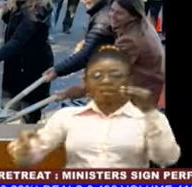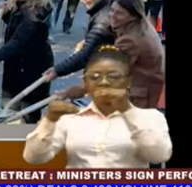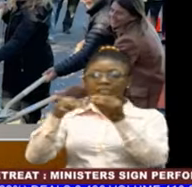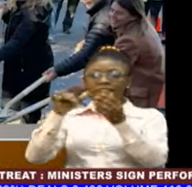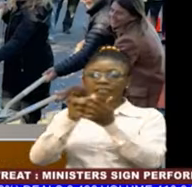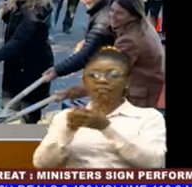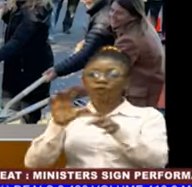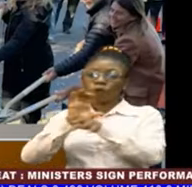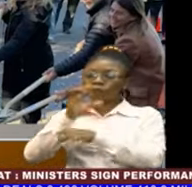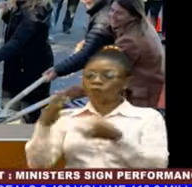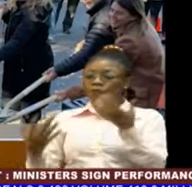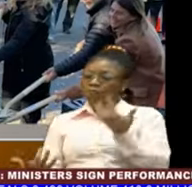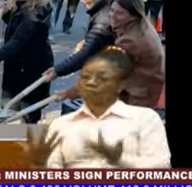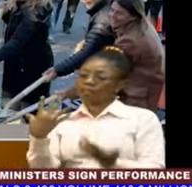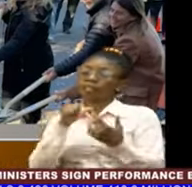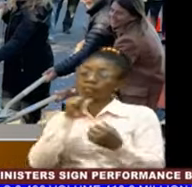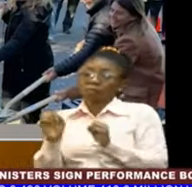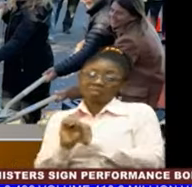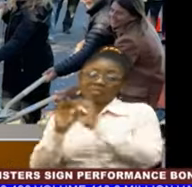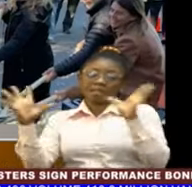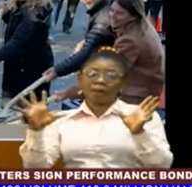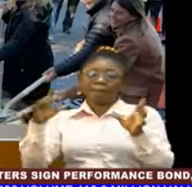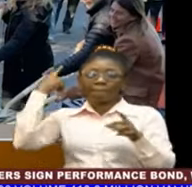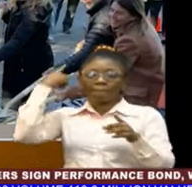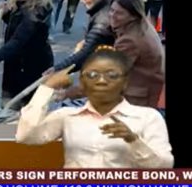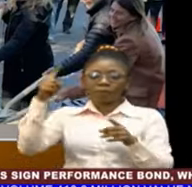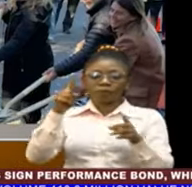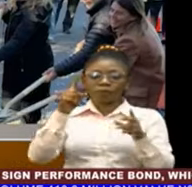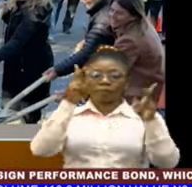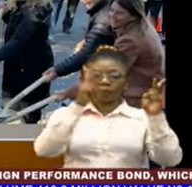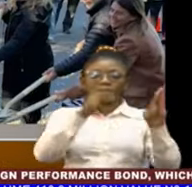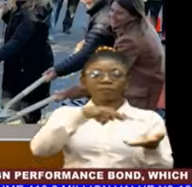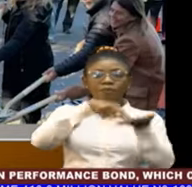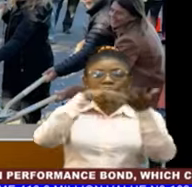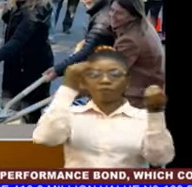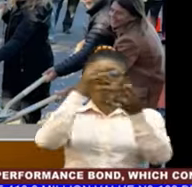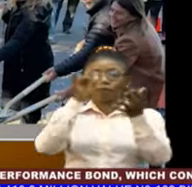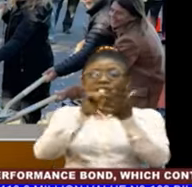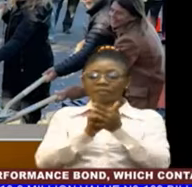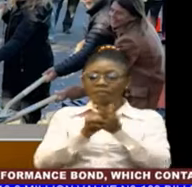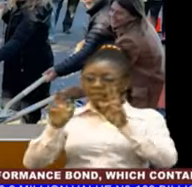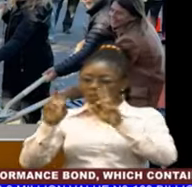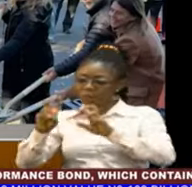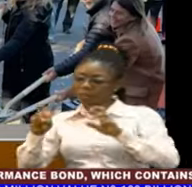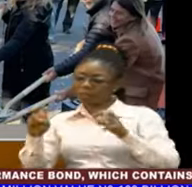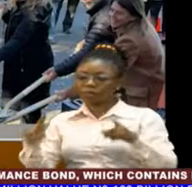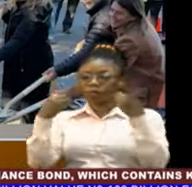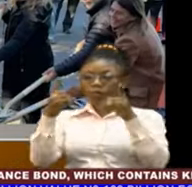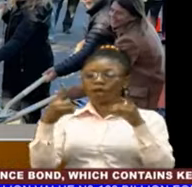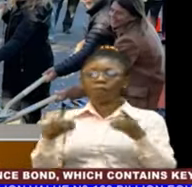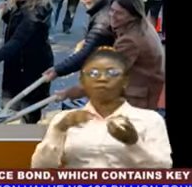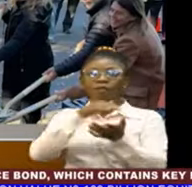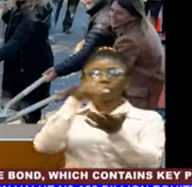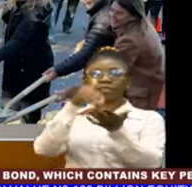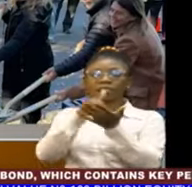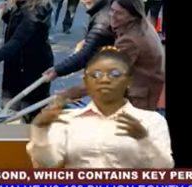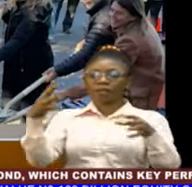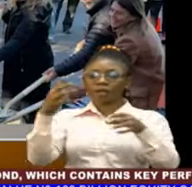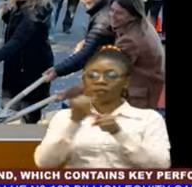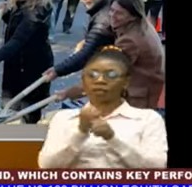not immediately clear, but Mr. Sadeghi said an investigation was underway. The center accommodates up